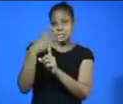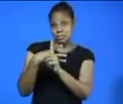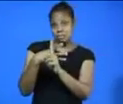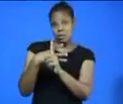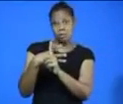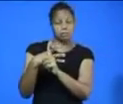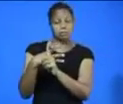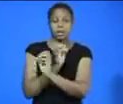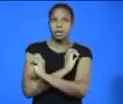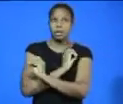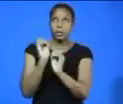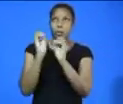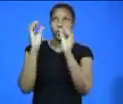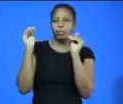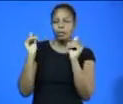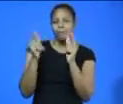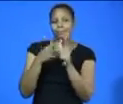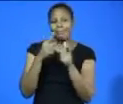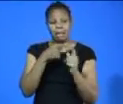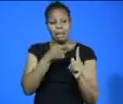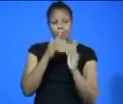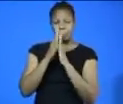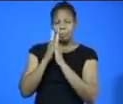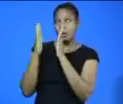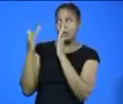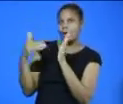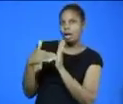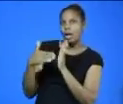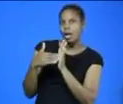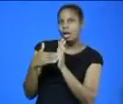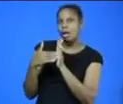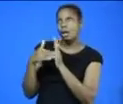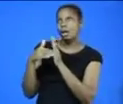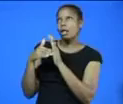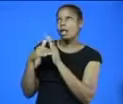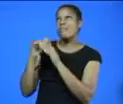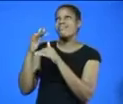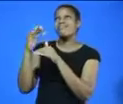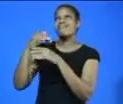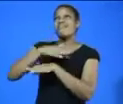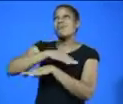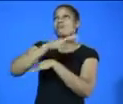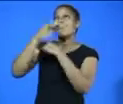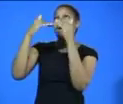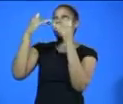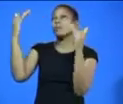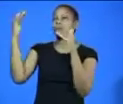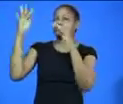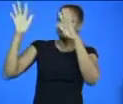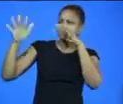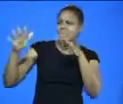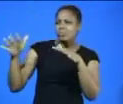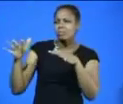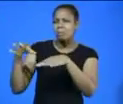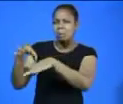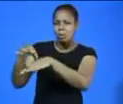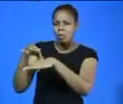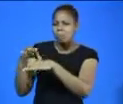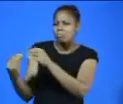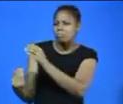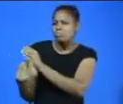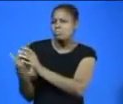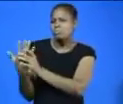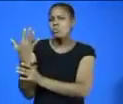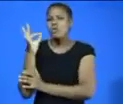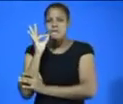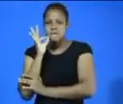the heaven gave rain. And the earth brought forth her fruit.